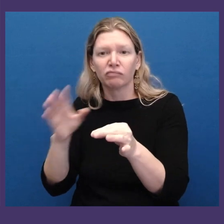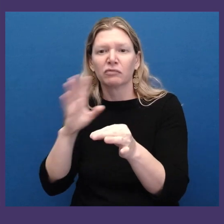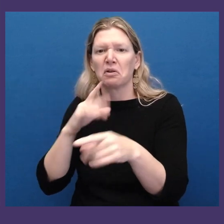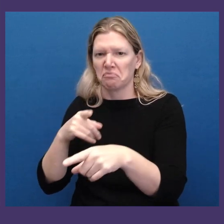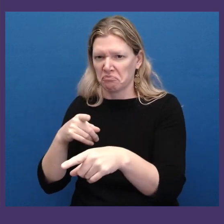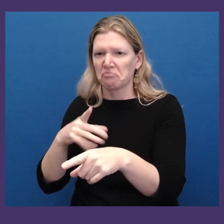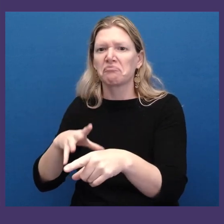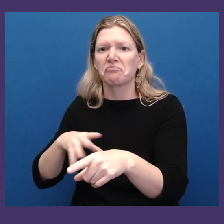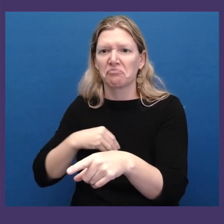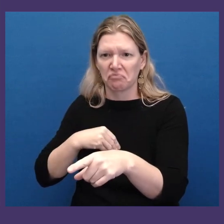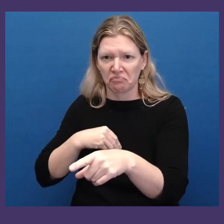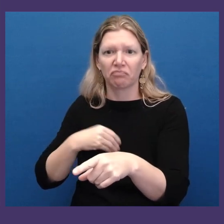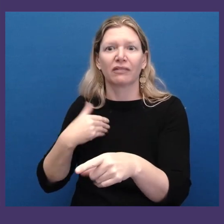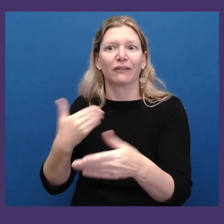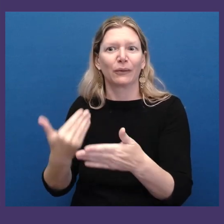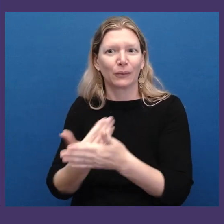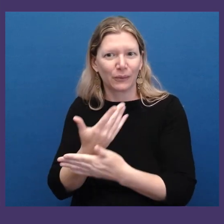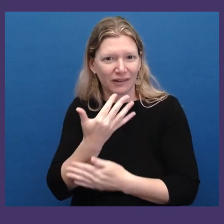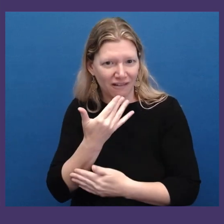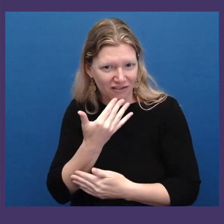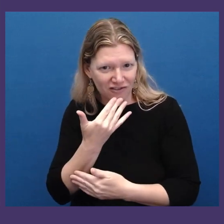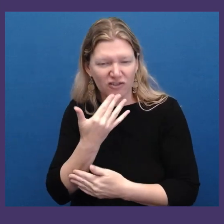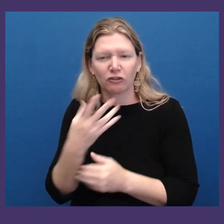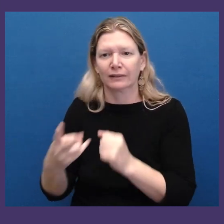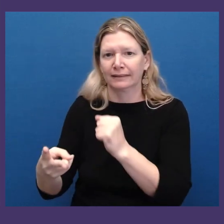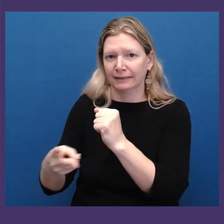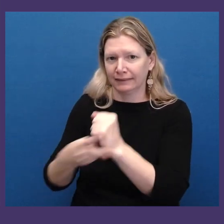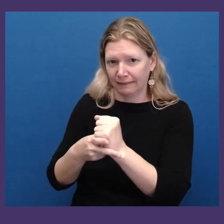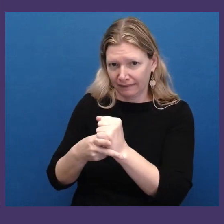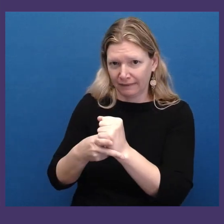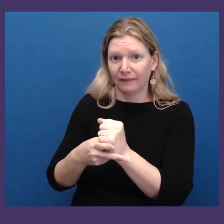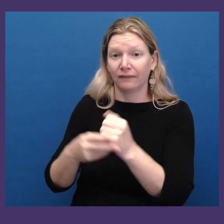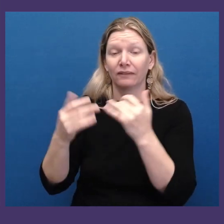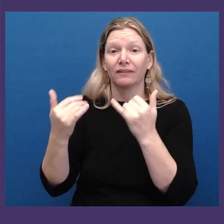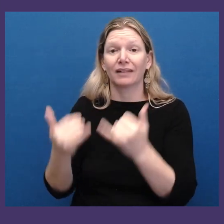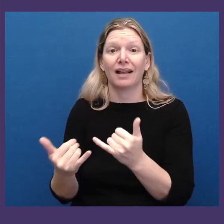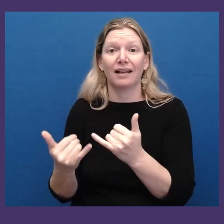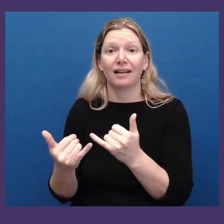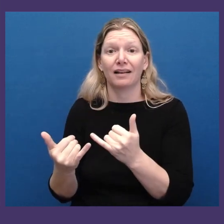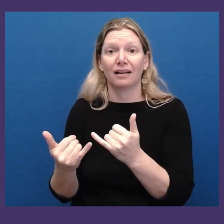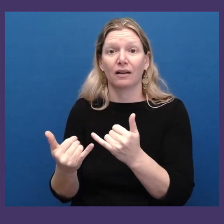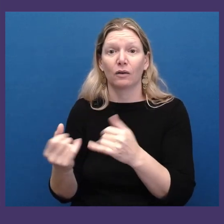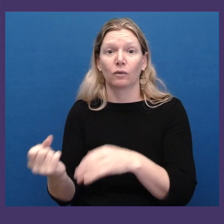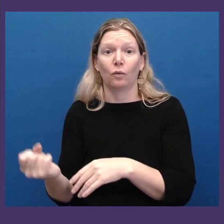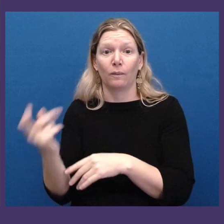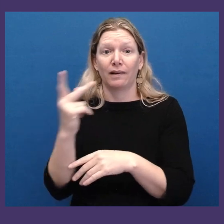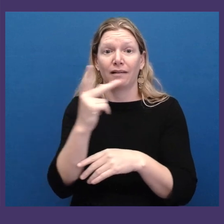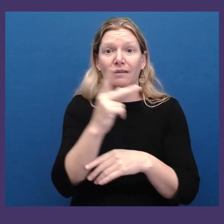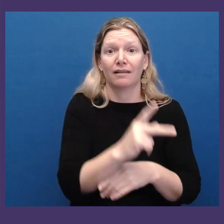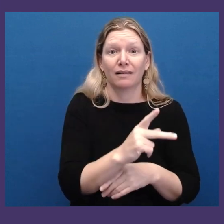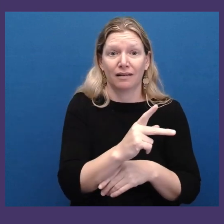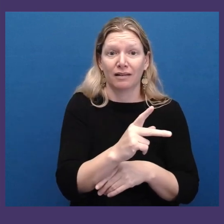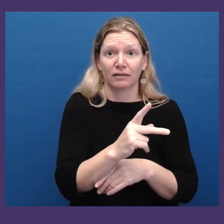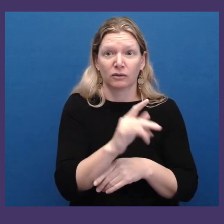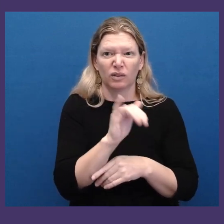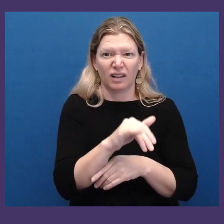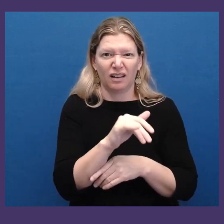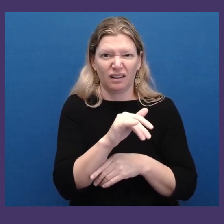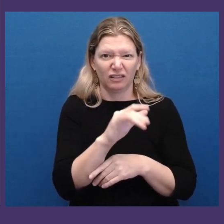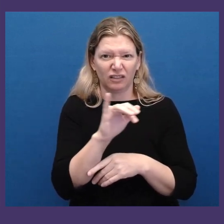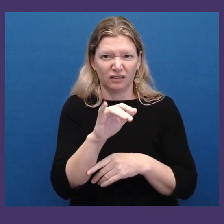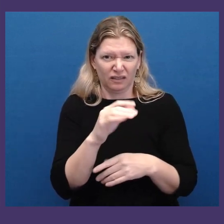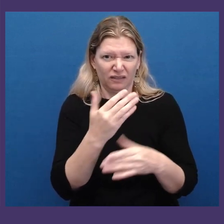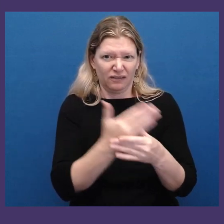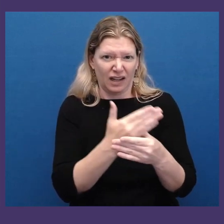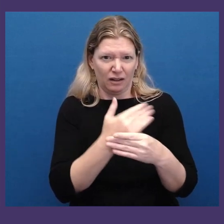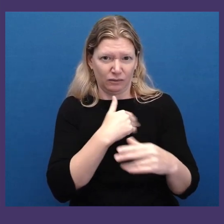that. And let's go back to our JSX file where we've been building out some of the HTML stuff for the site. And you're